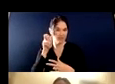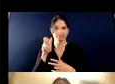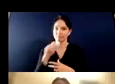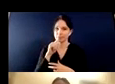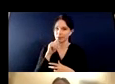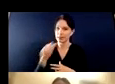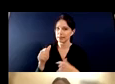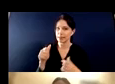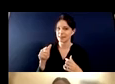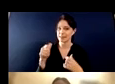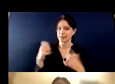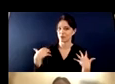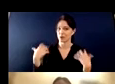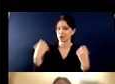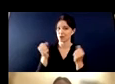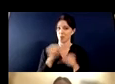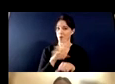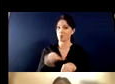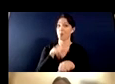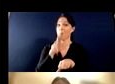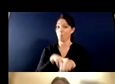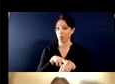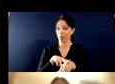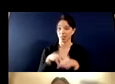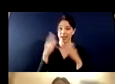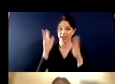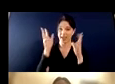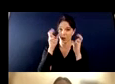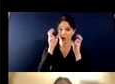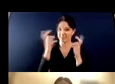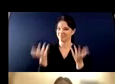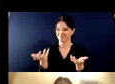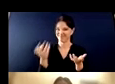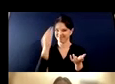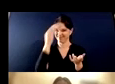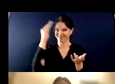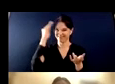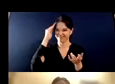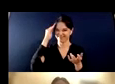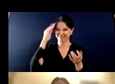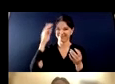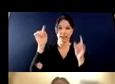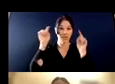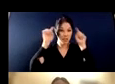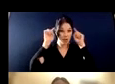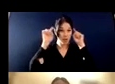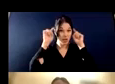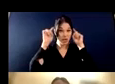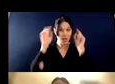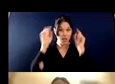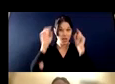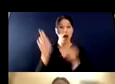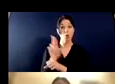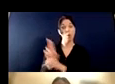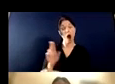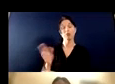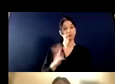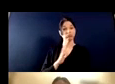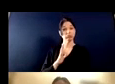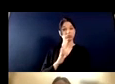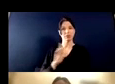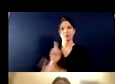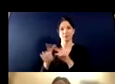mind that even though your child may be wearing hearing aid, what they hear is not the same as what you